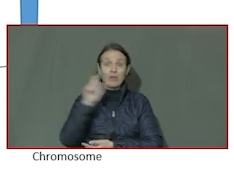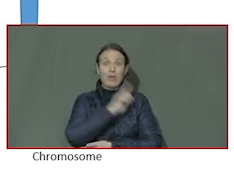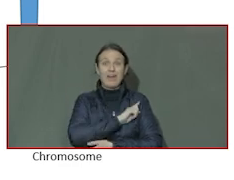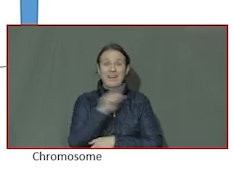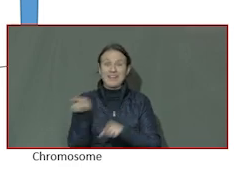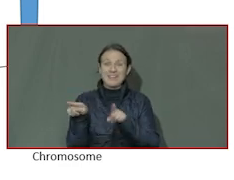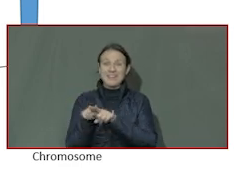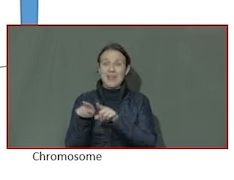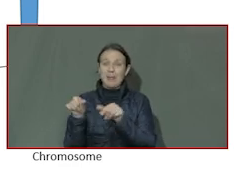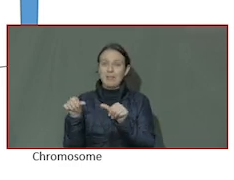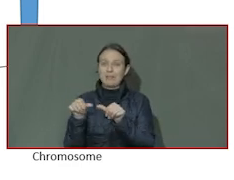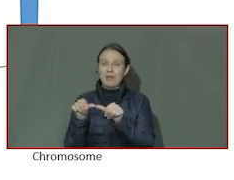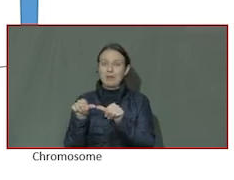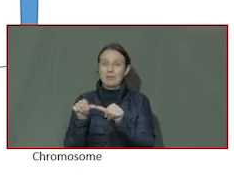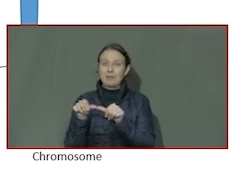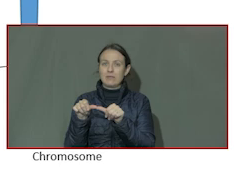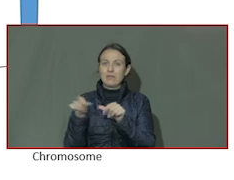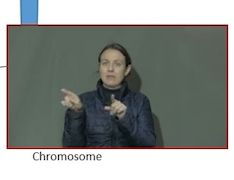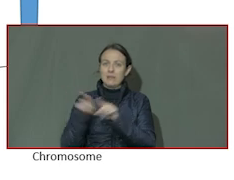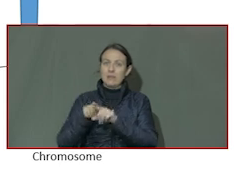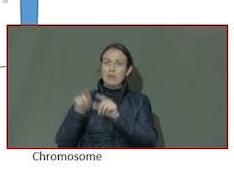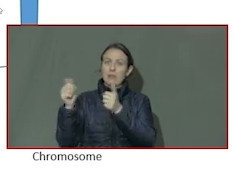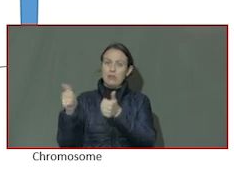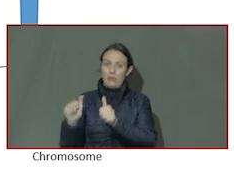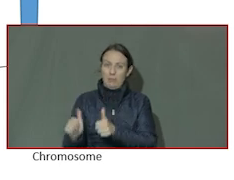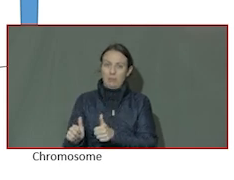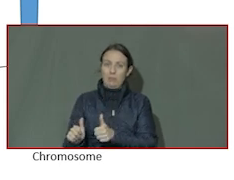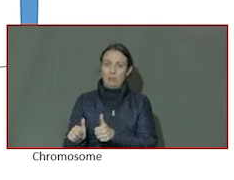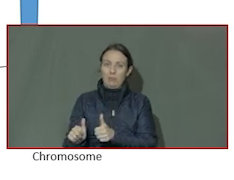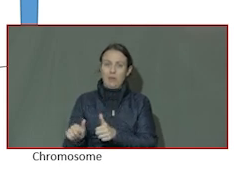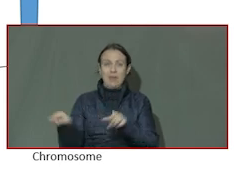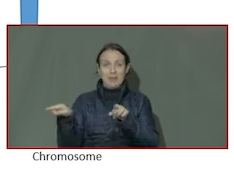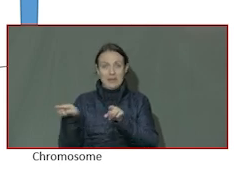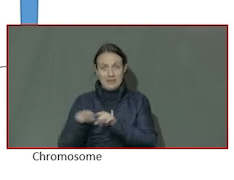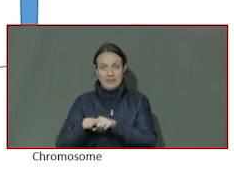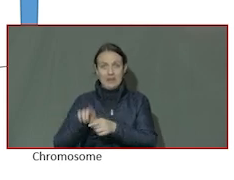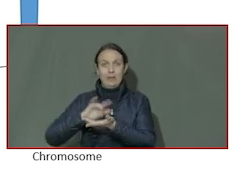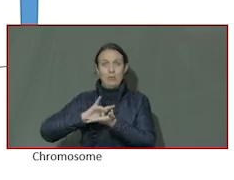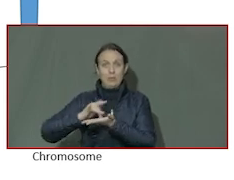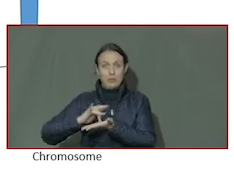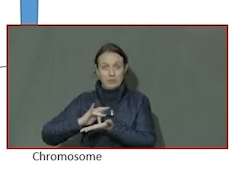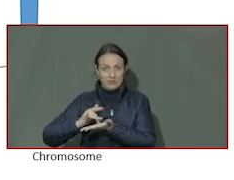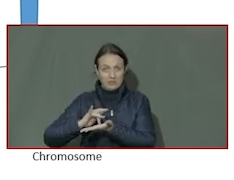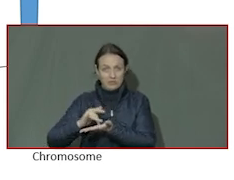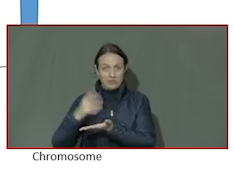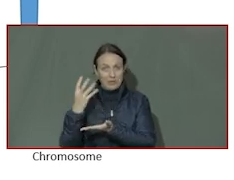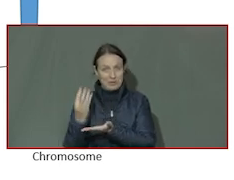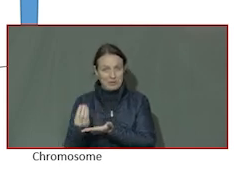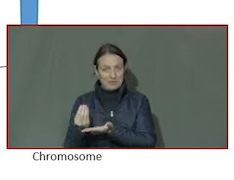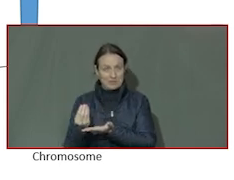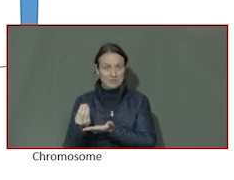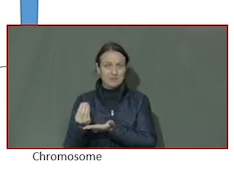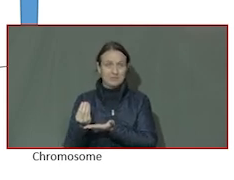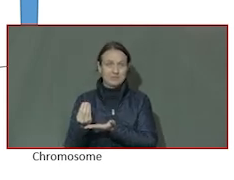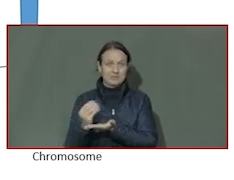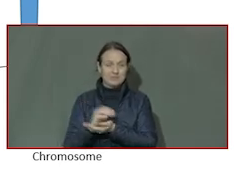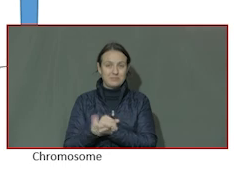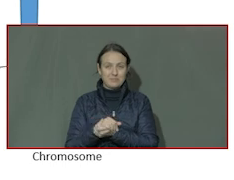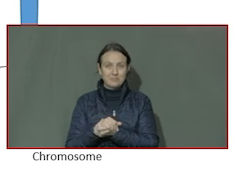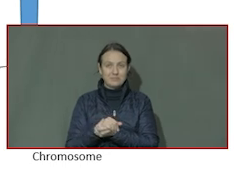size. They have the same shape. They have the same position of the centromere.